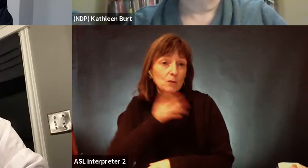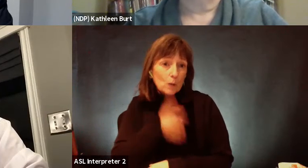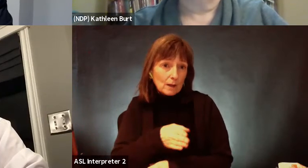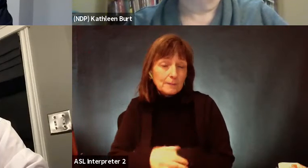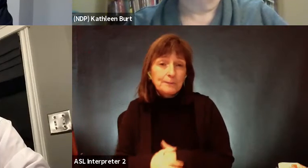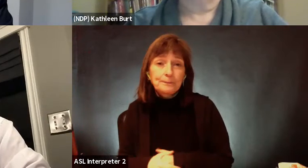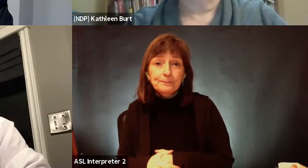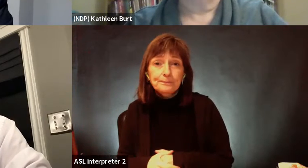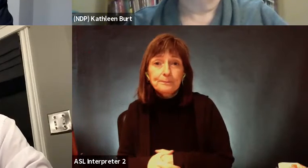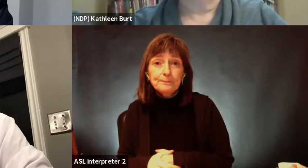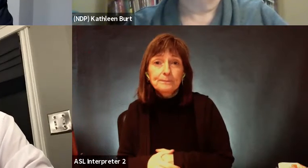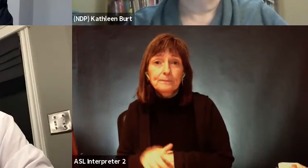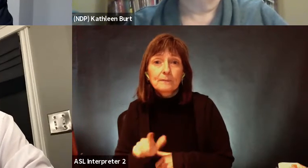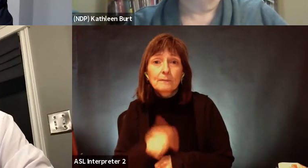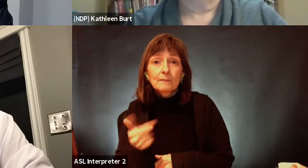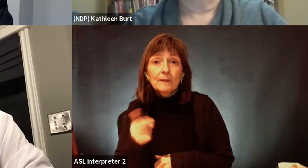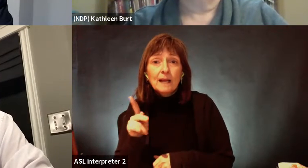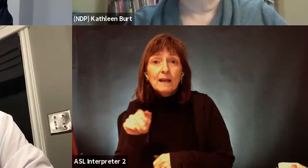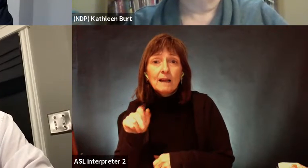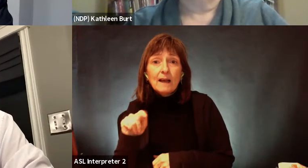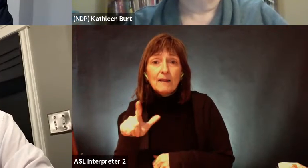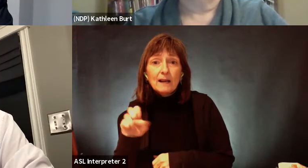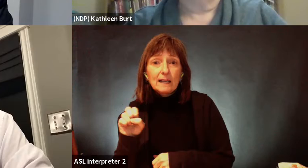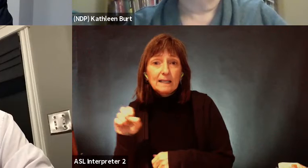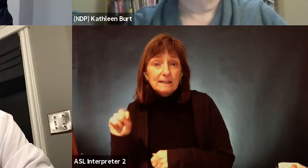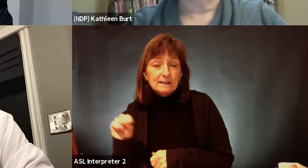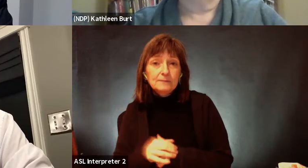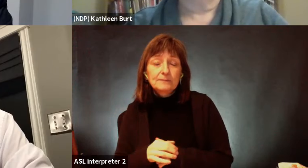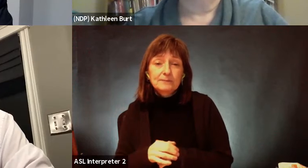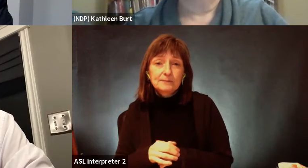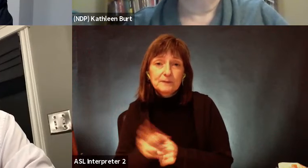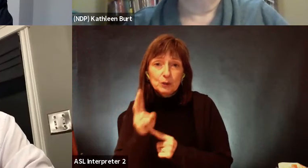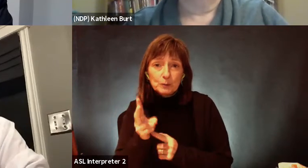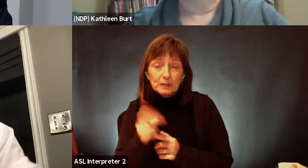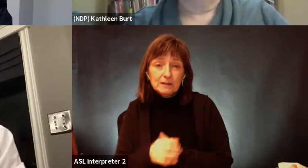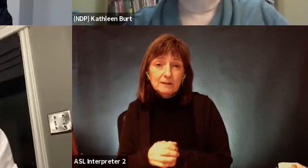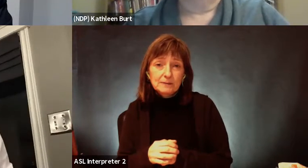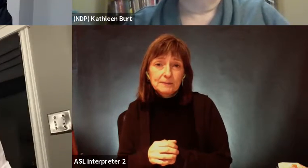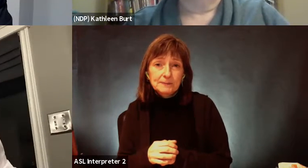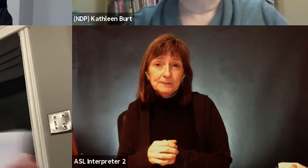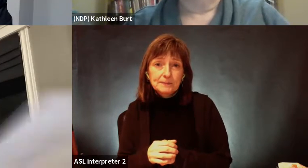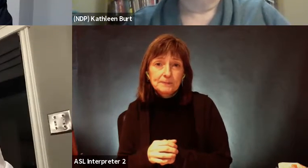Thank you, Ken. Kathleen, you have 2 minutes, same question.